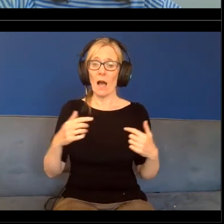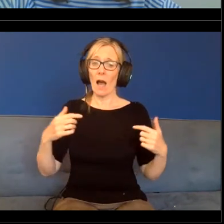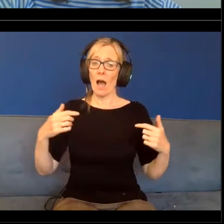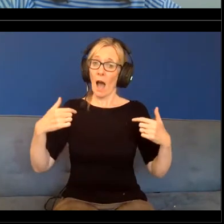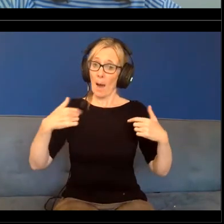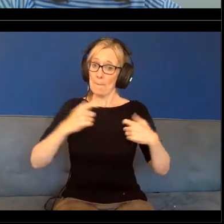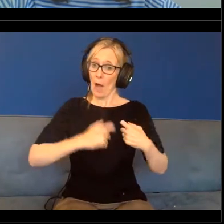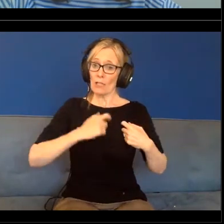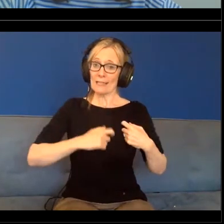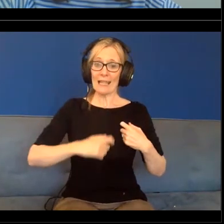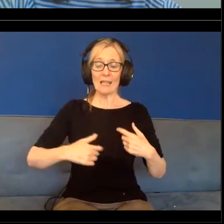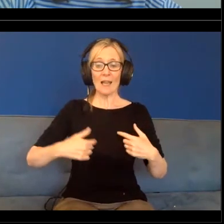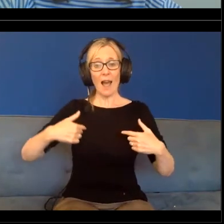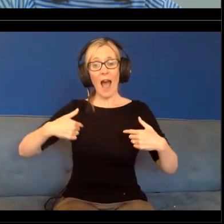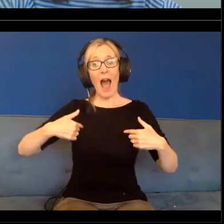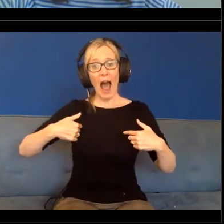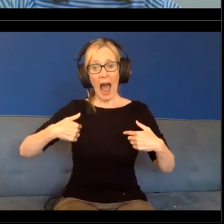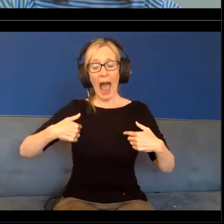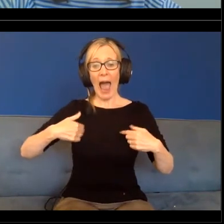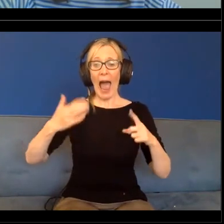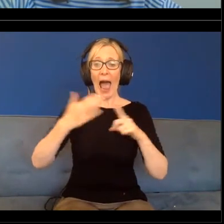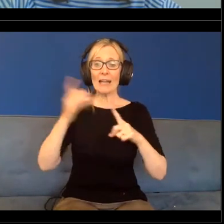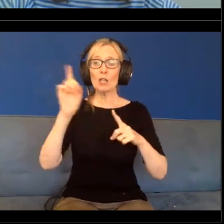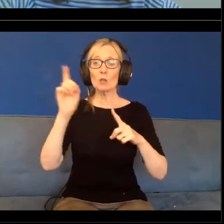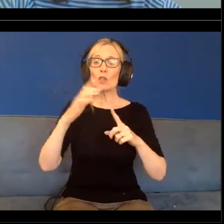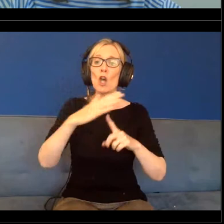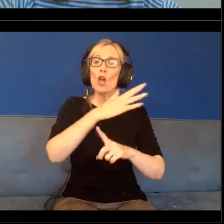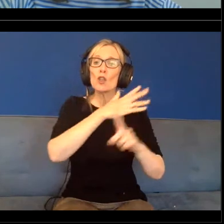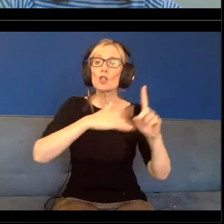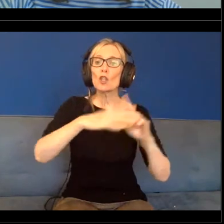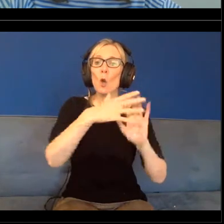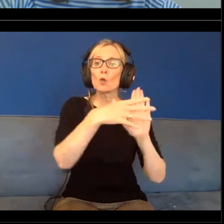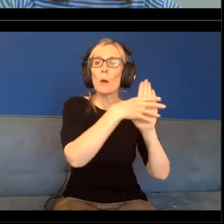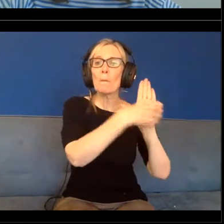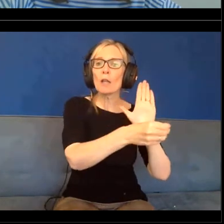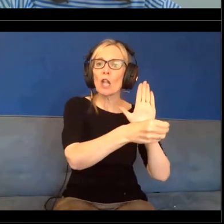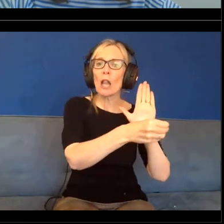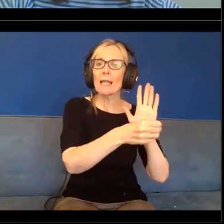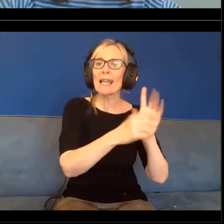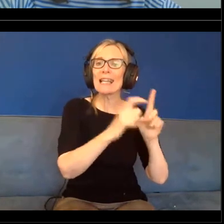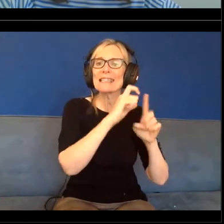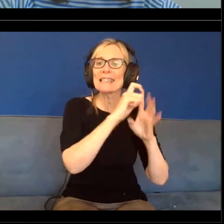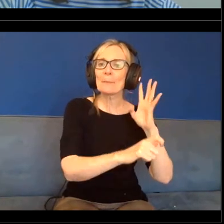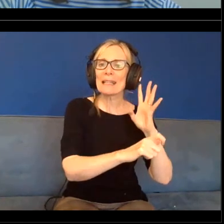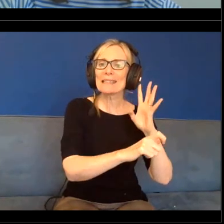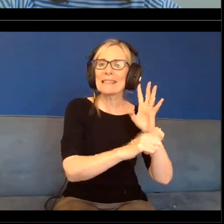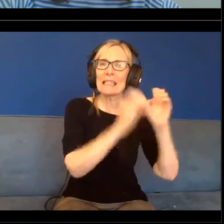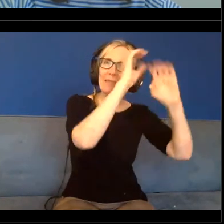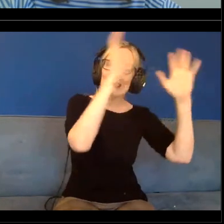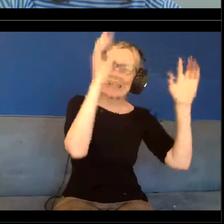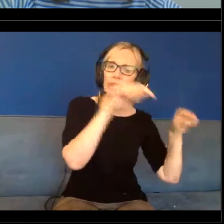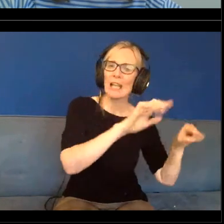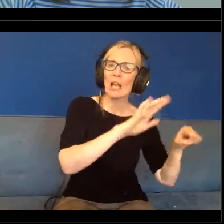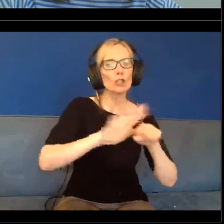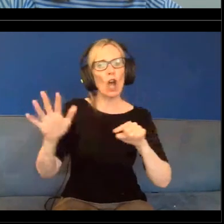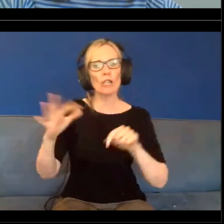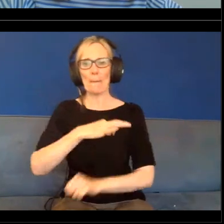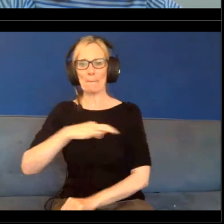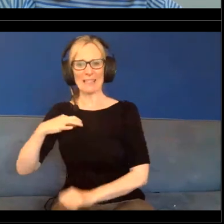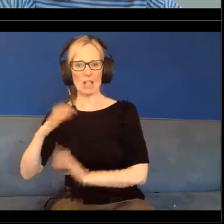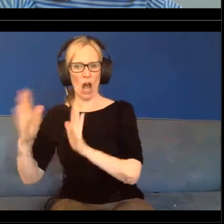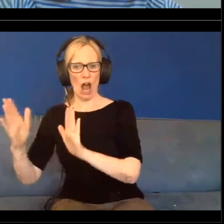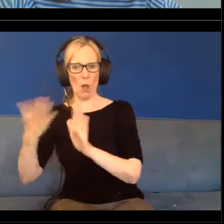a perspective that acknowledges the social model of disability rather than the medical model of disability, which acknowledges that disability and impairment